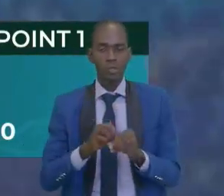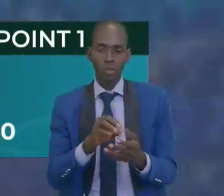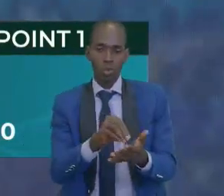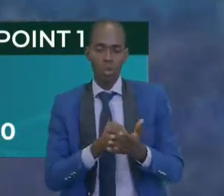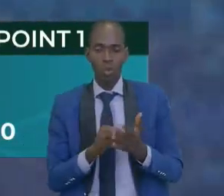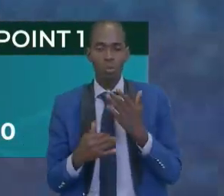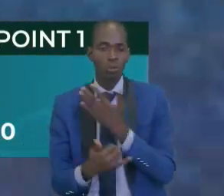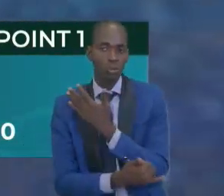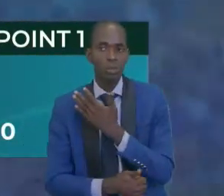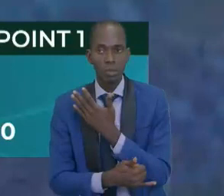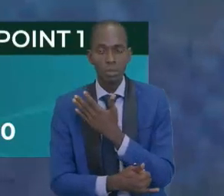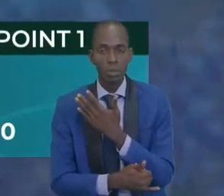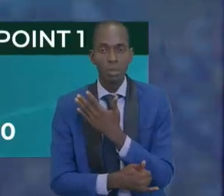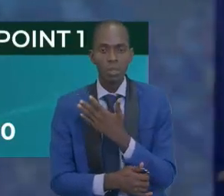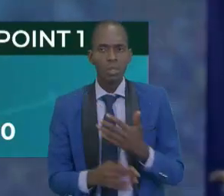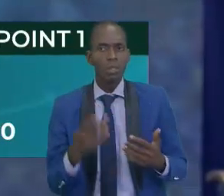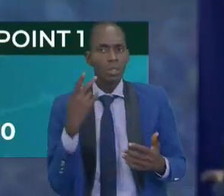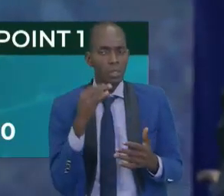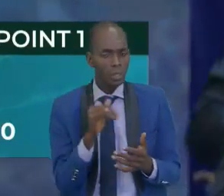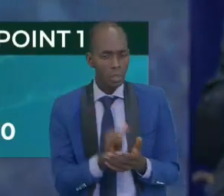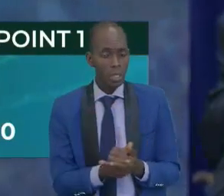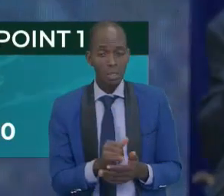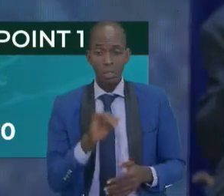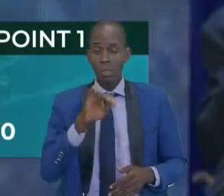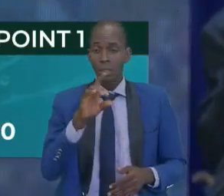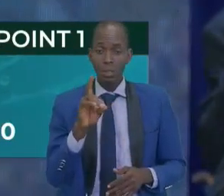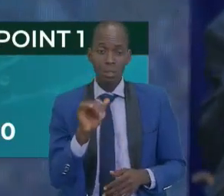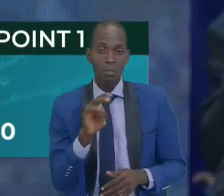Did he have the kind of joy I'm talking about now?